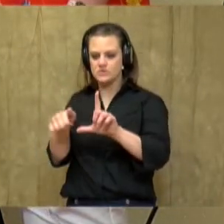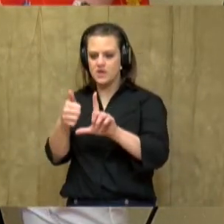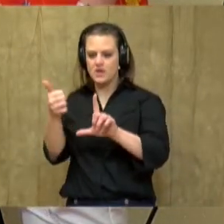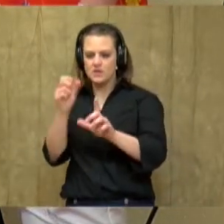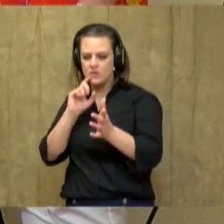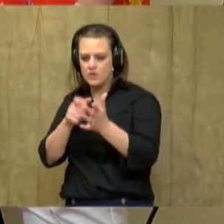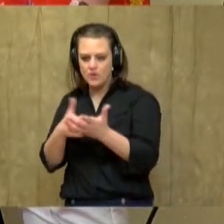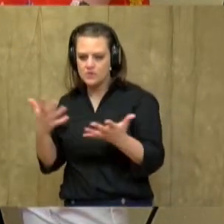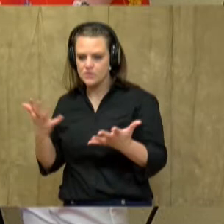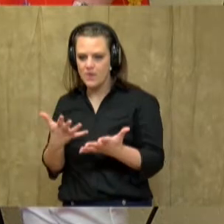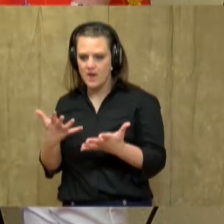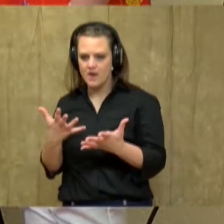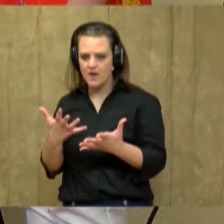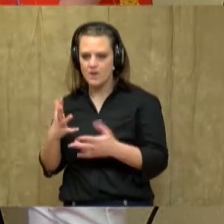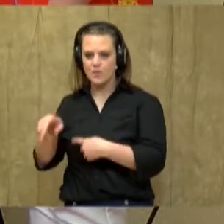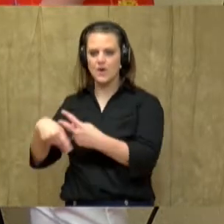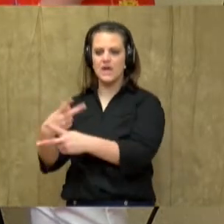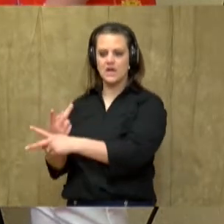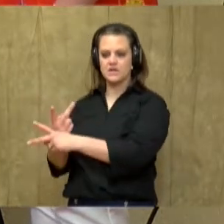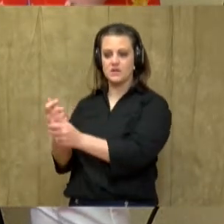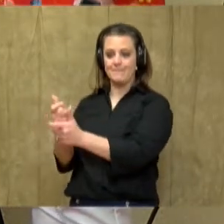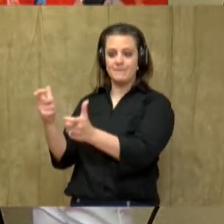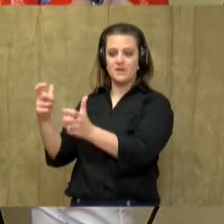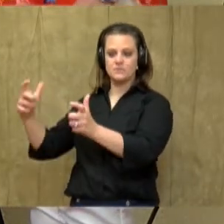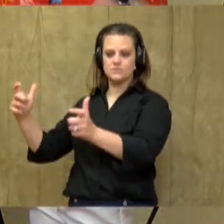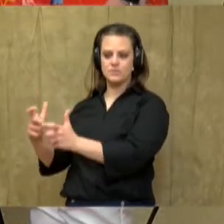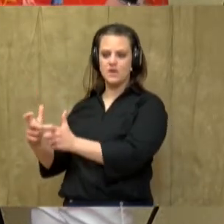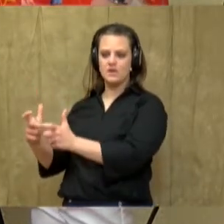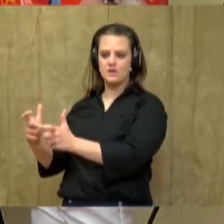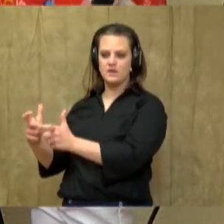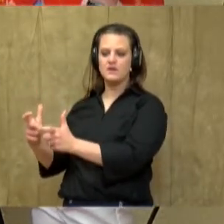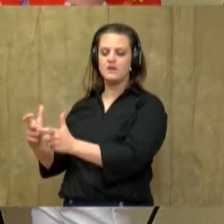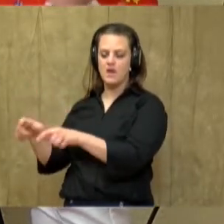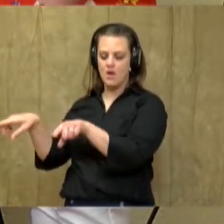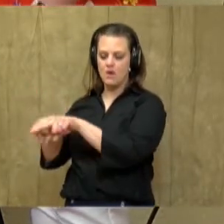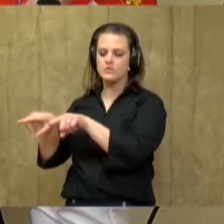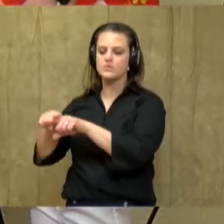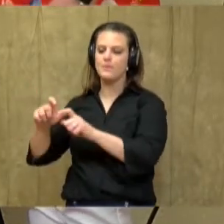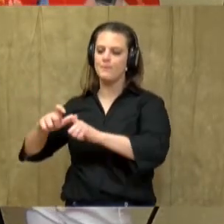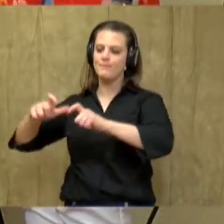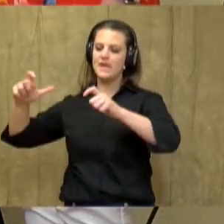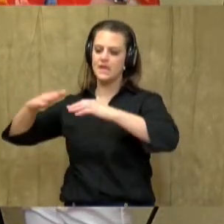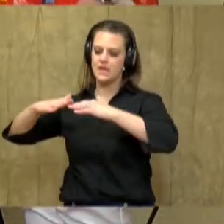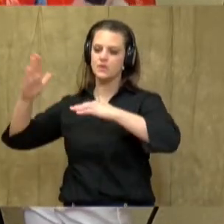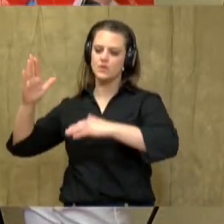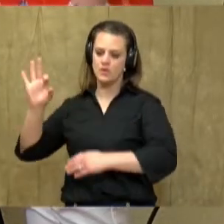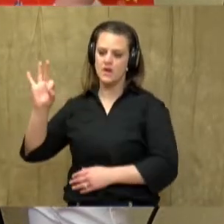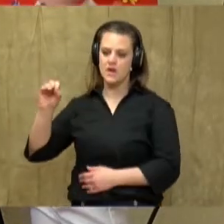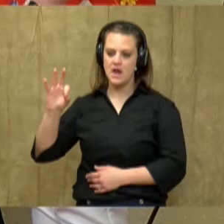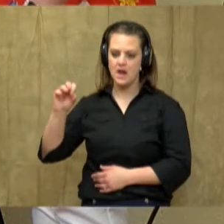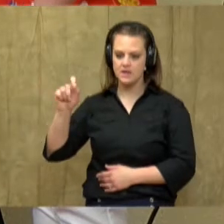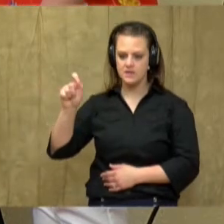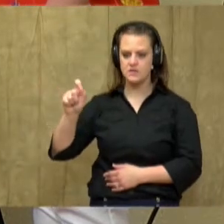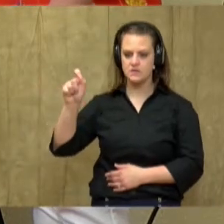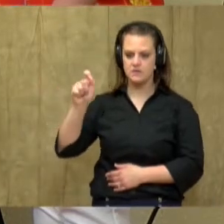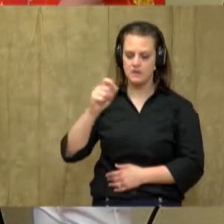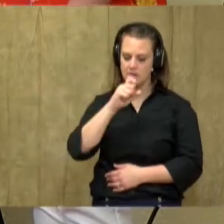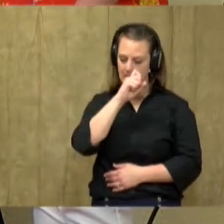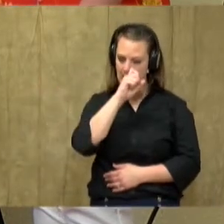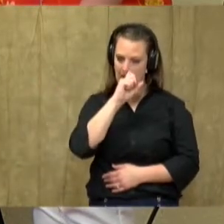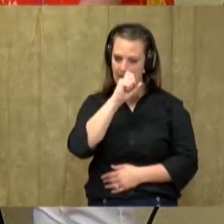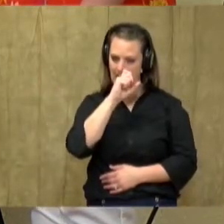you notice? What kind of angles are those? They're also obtuse. They're greater than 90